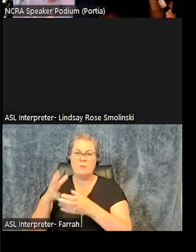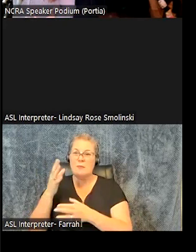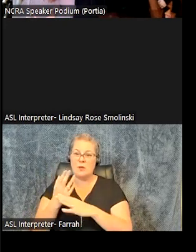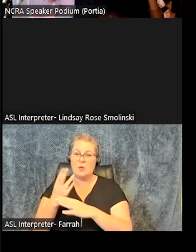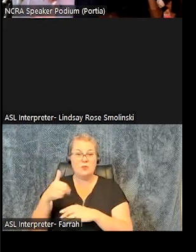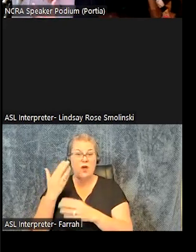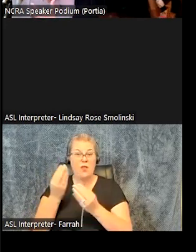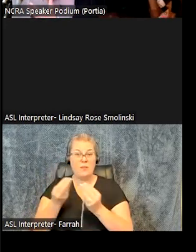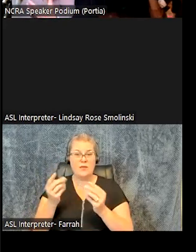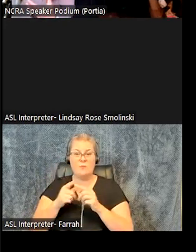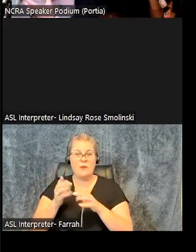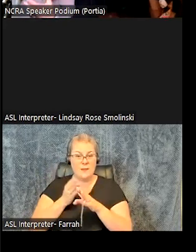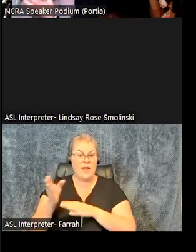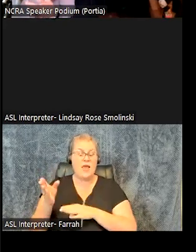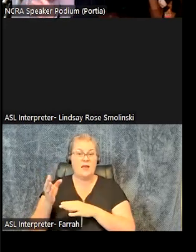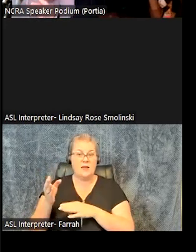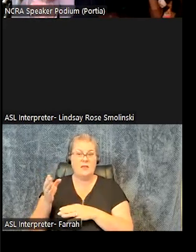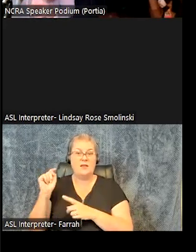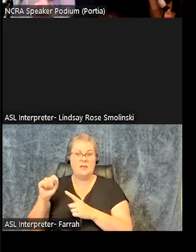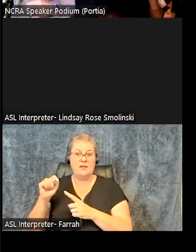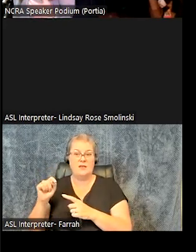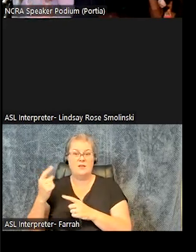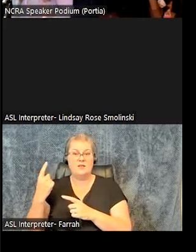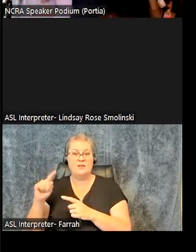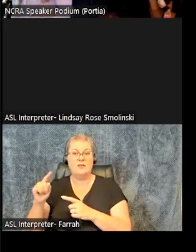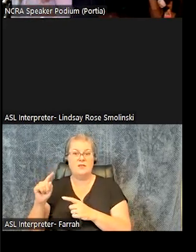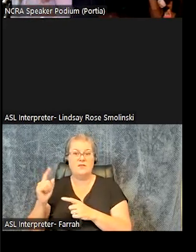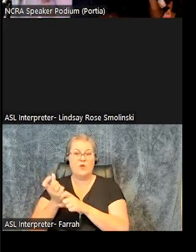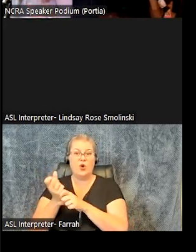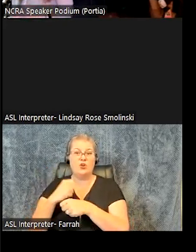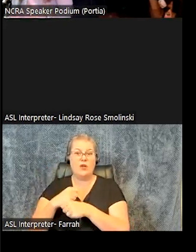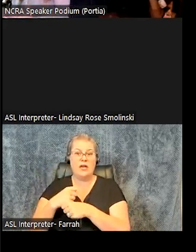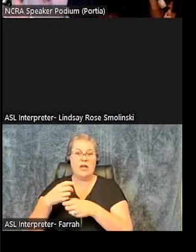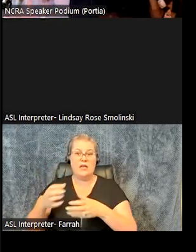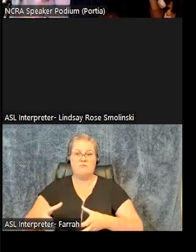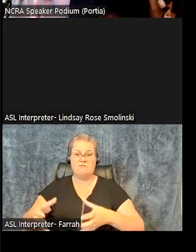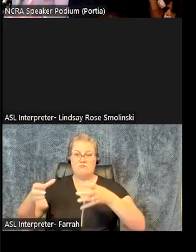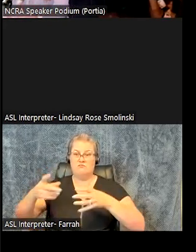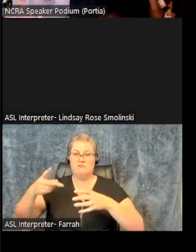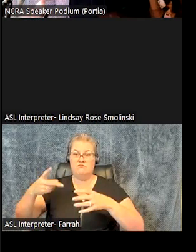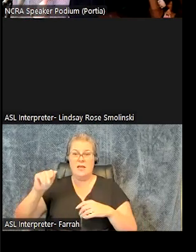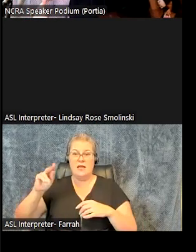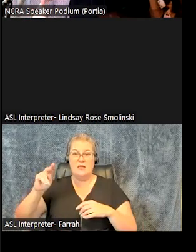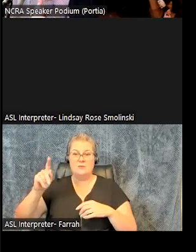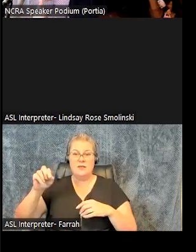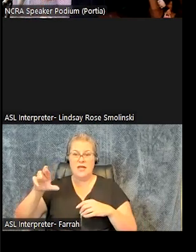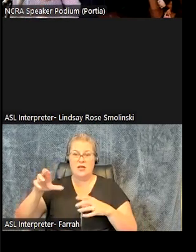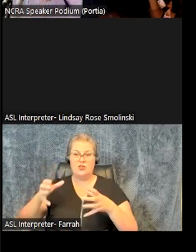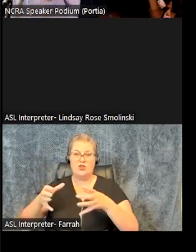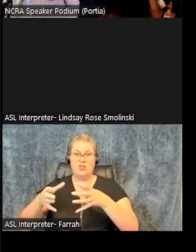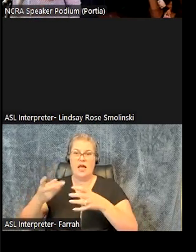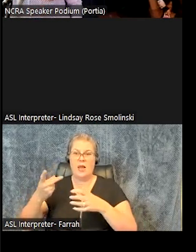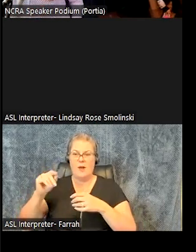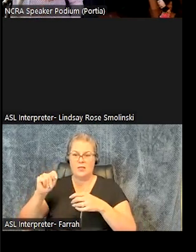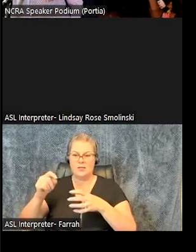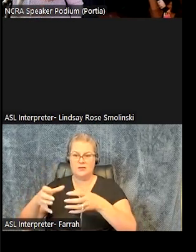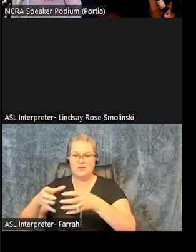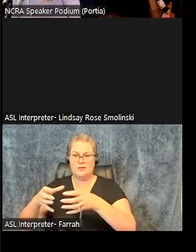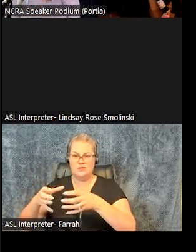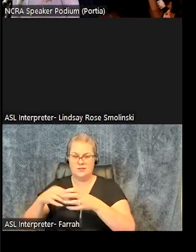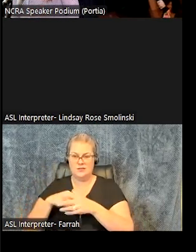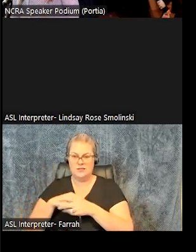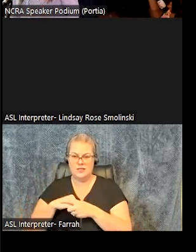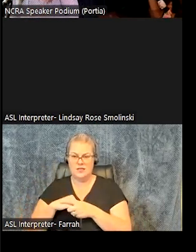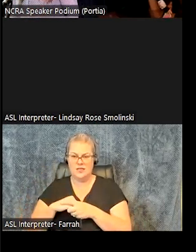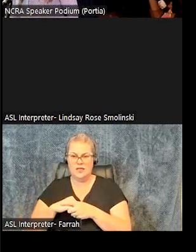main material was for creating planters. So like a planter pot. But I will have to